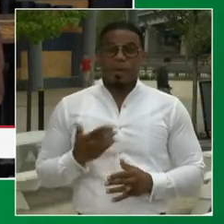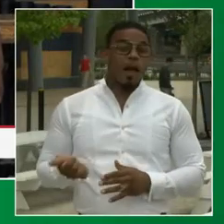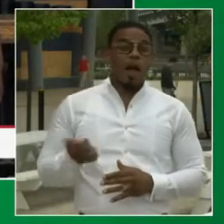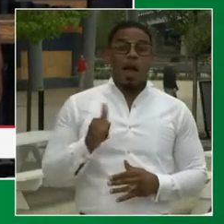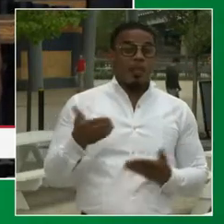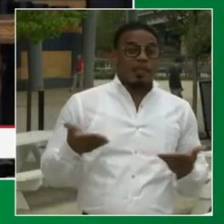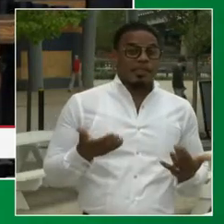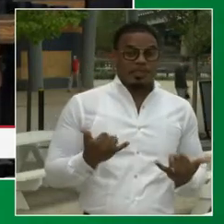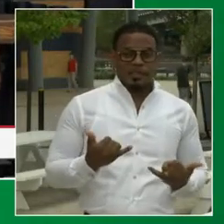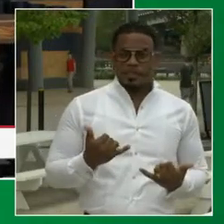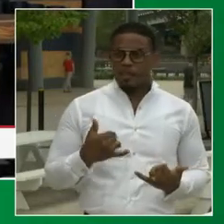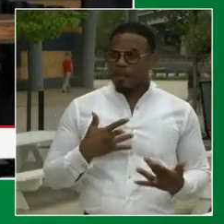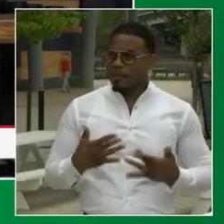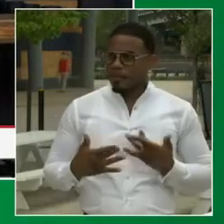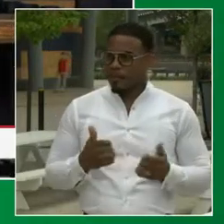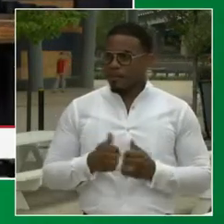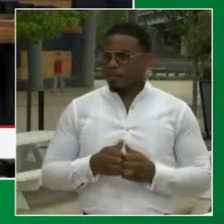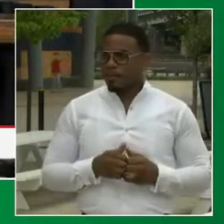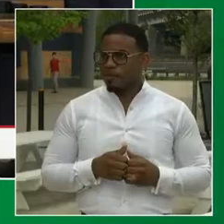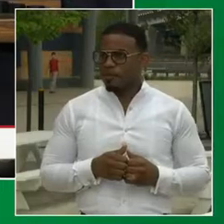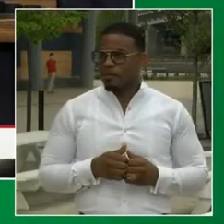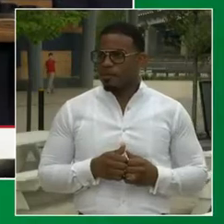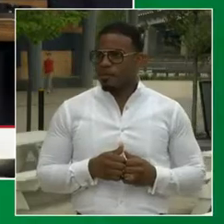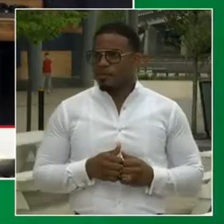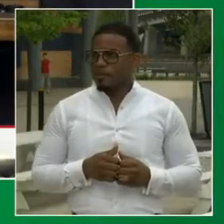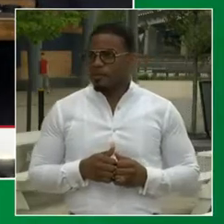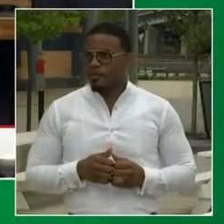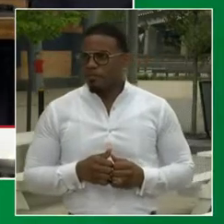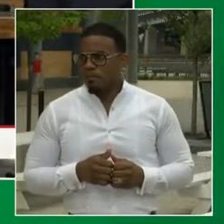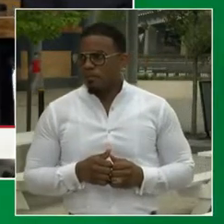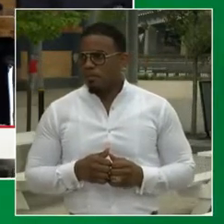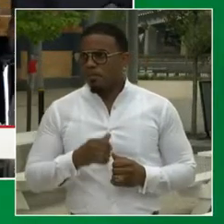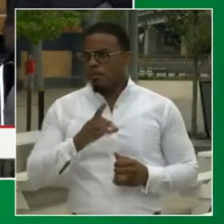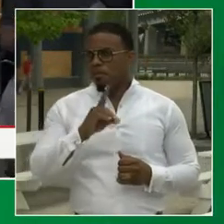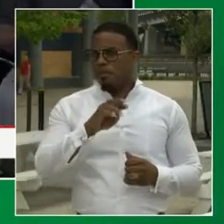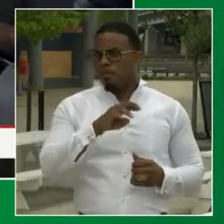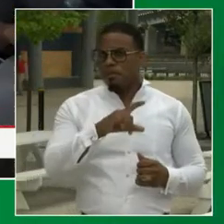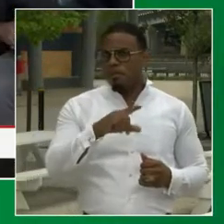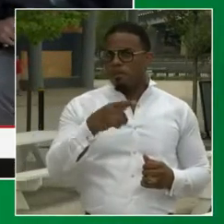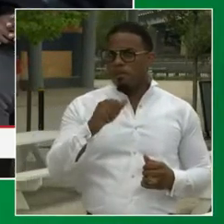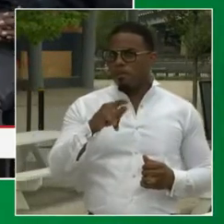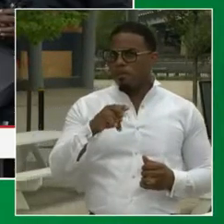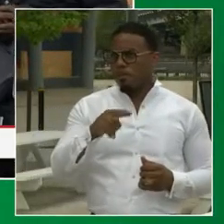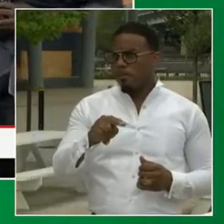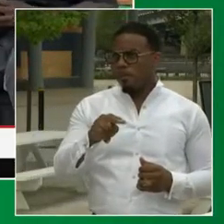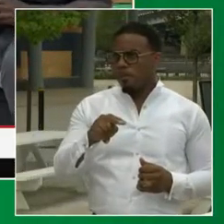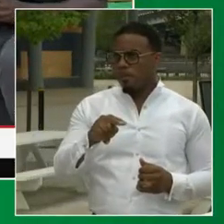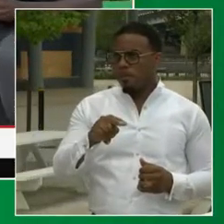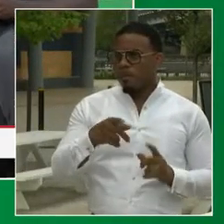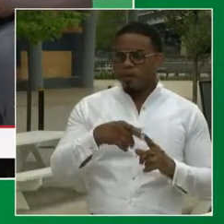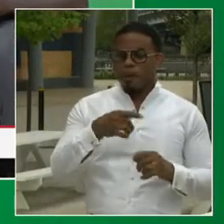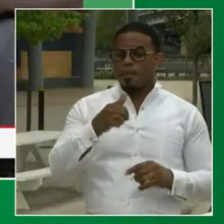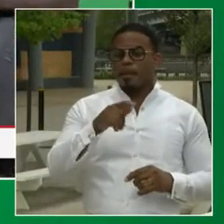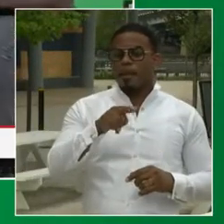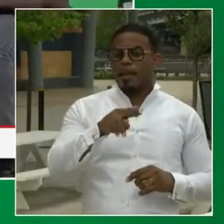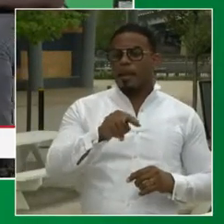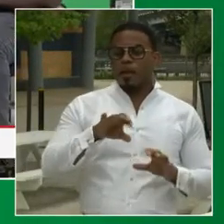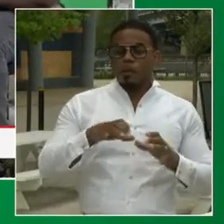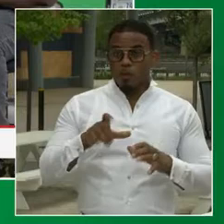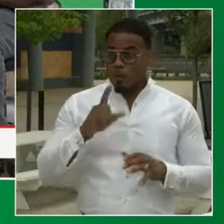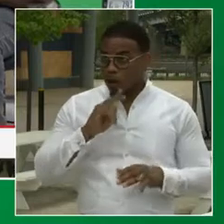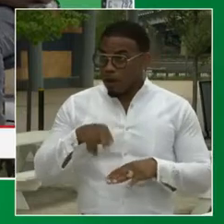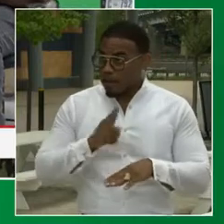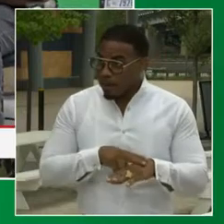other guest today, who I'm excited with to meet, is Darrell Gaston of the Gaston Group. And you are